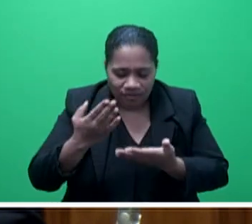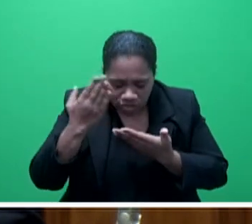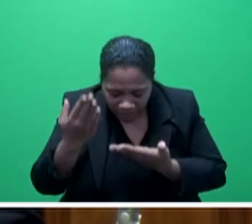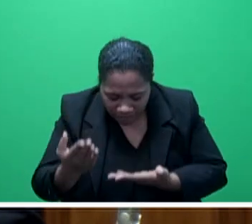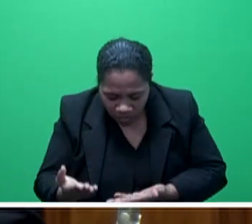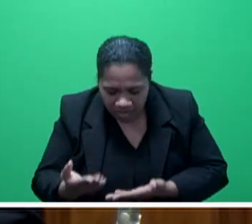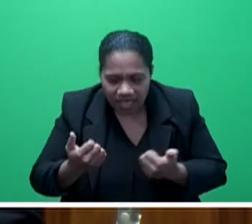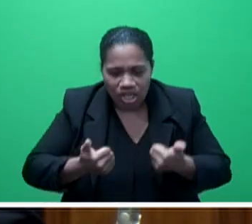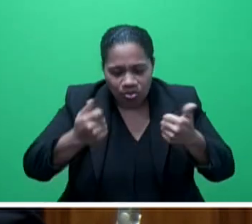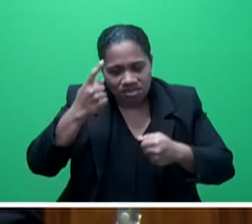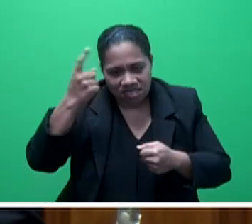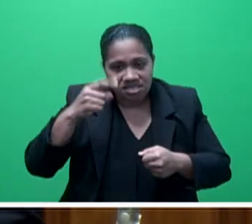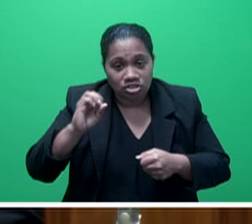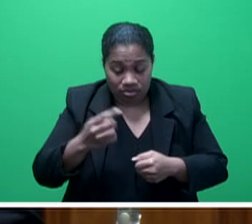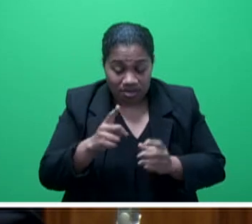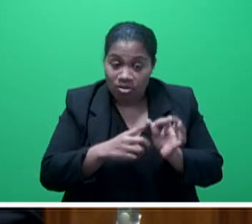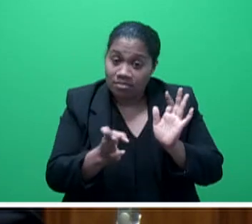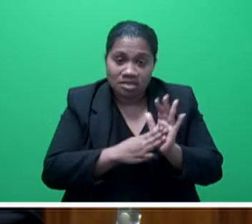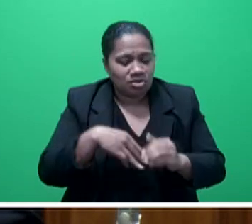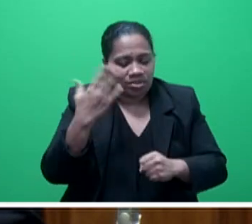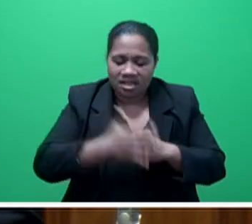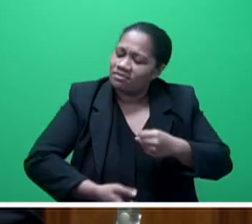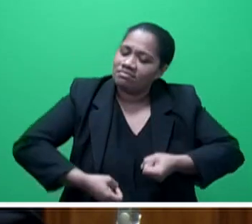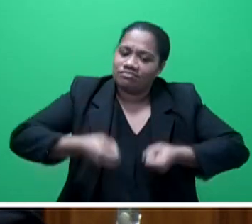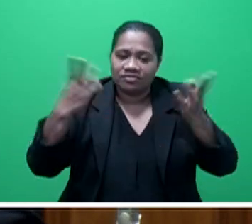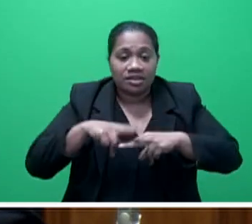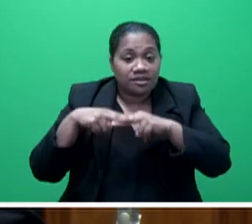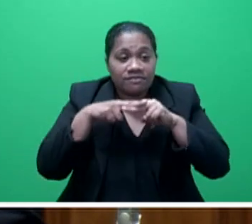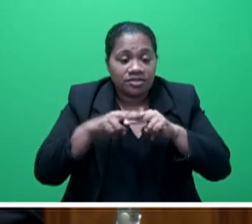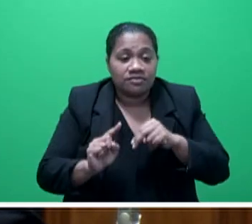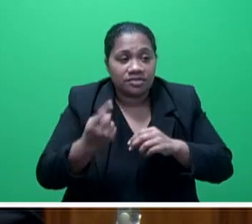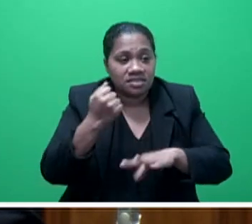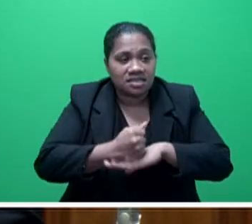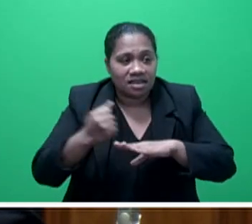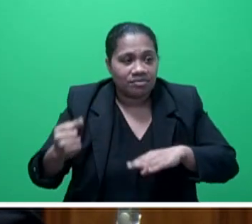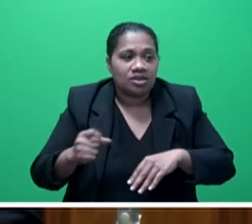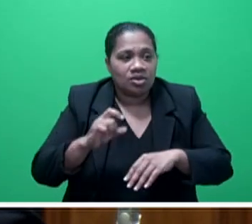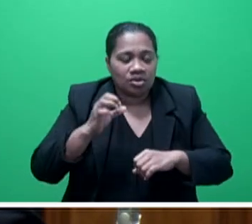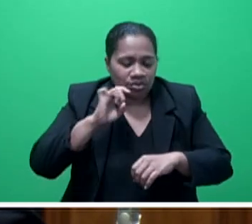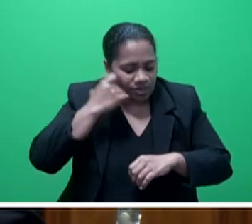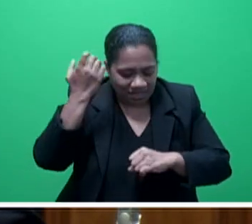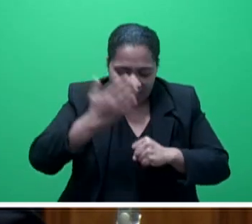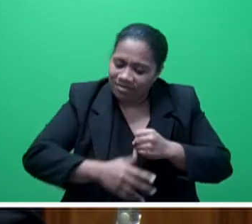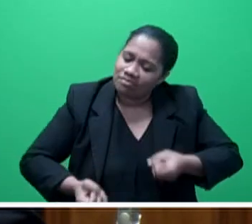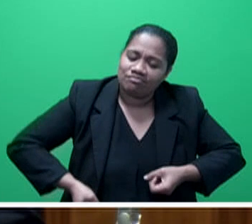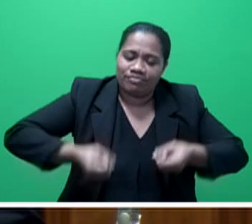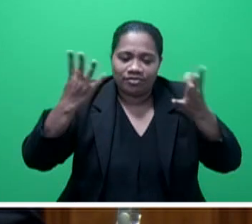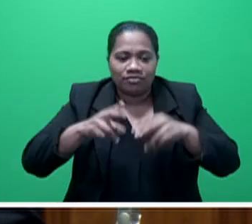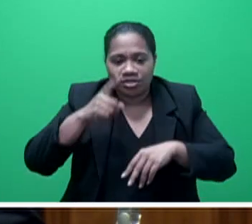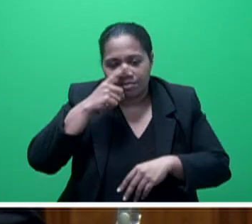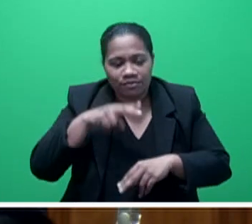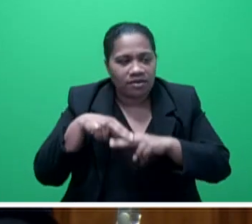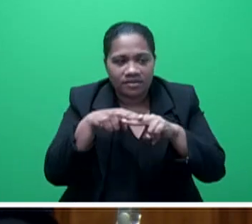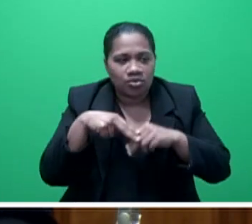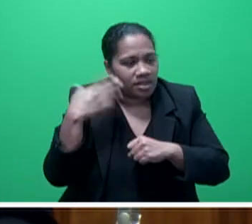This Prime Minister will never give in. This Fiji First government will never ever give up for you, the people of Fiji. Never, never ever will we give up on